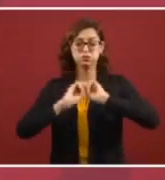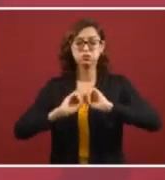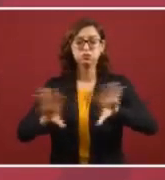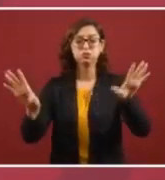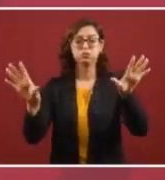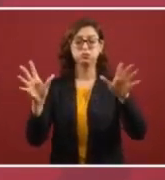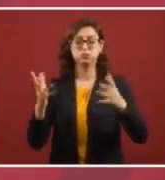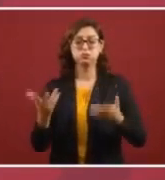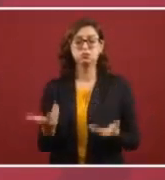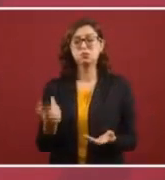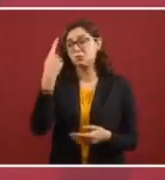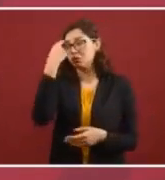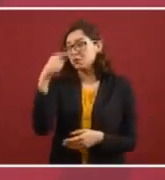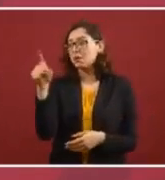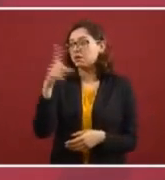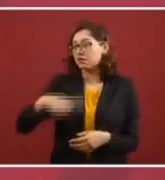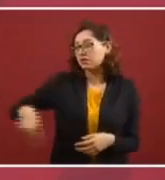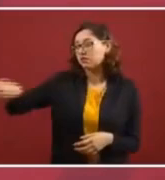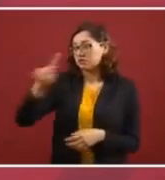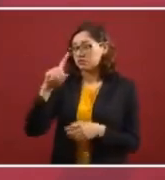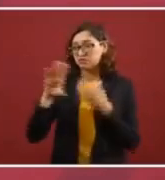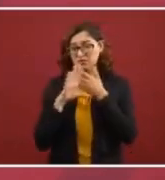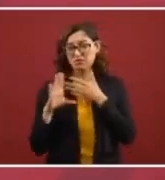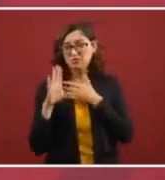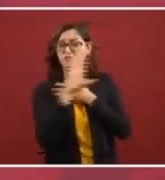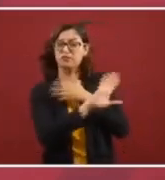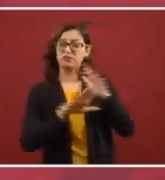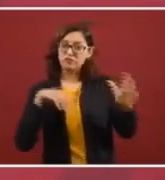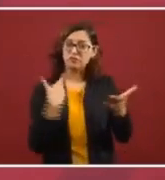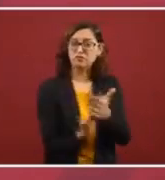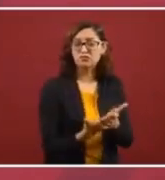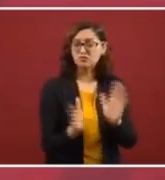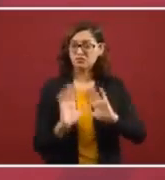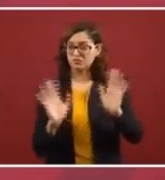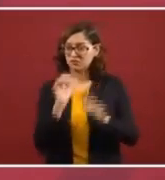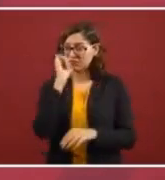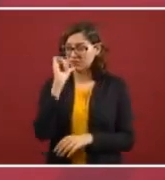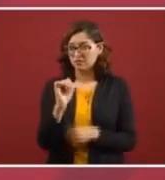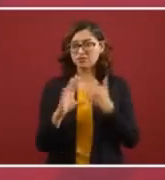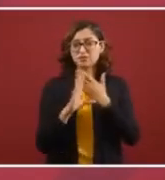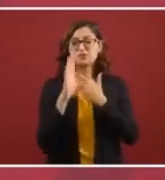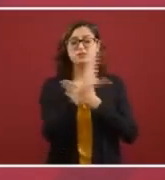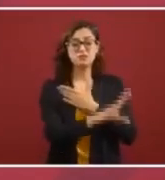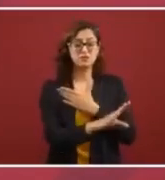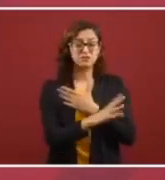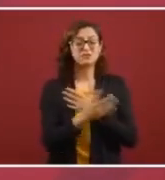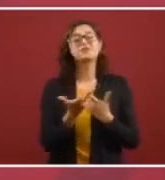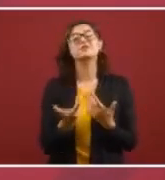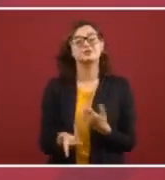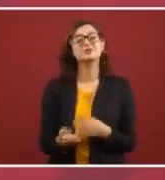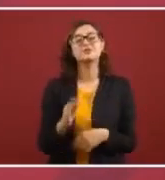of orientation so that they don't fall into consumption of drugs,